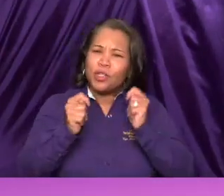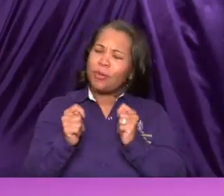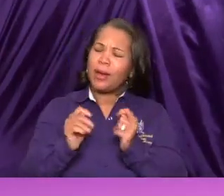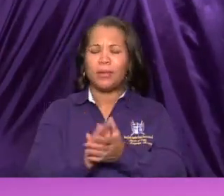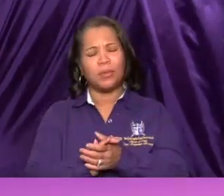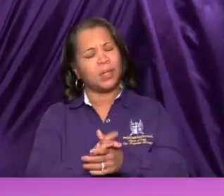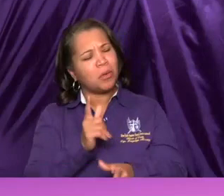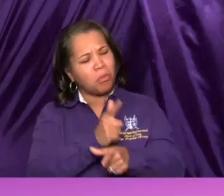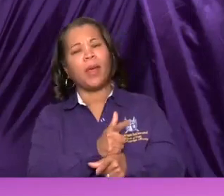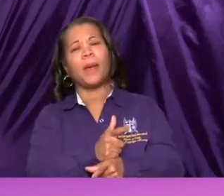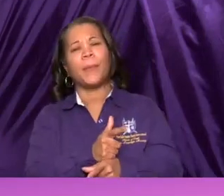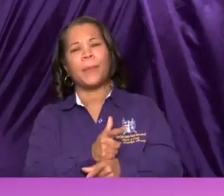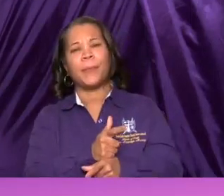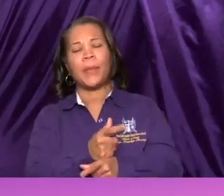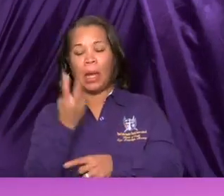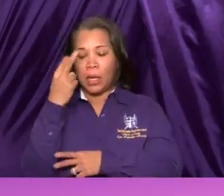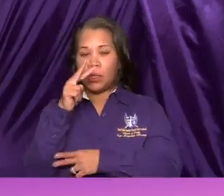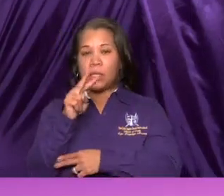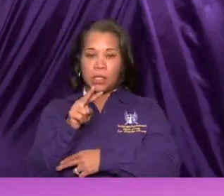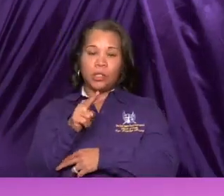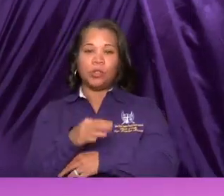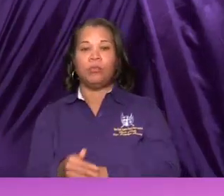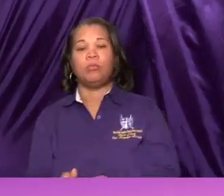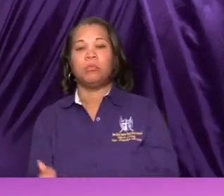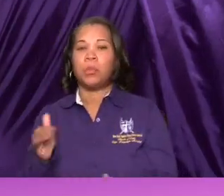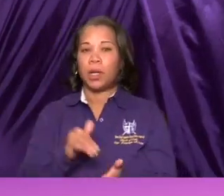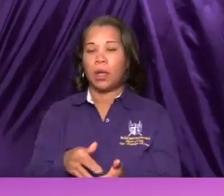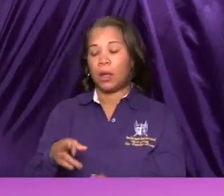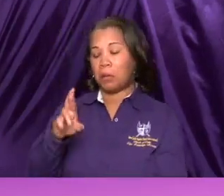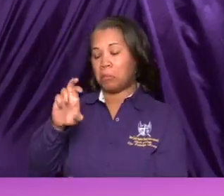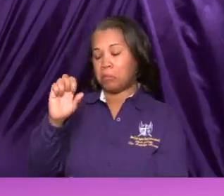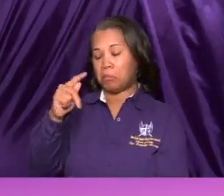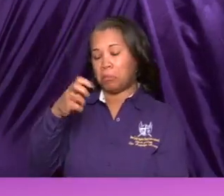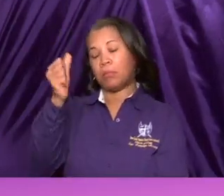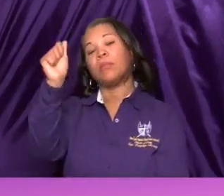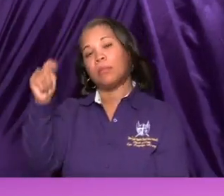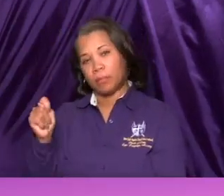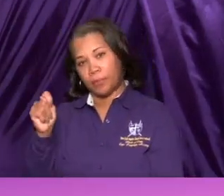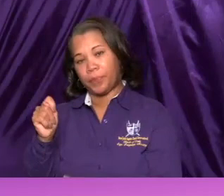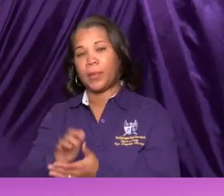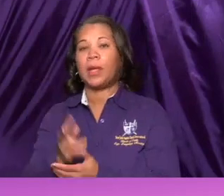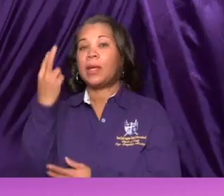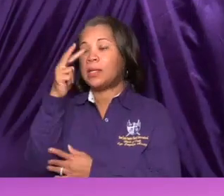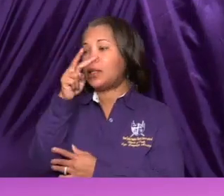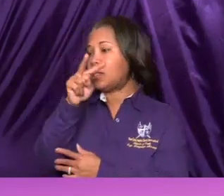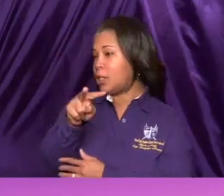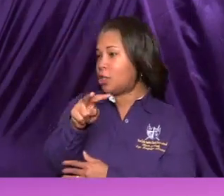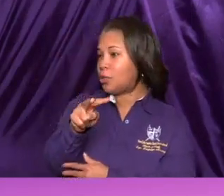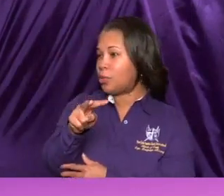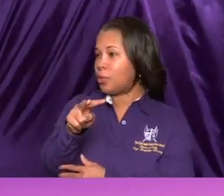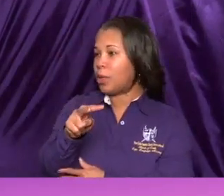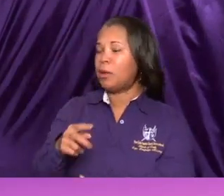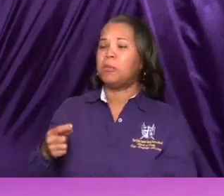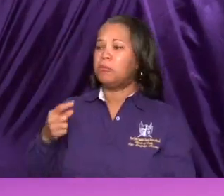together. He sees you on repeat. He sees you on recycle. He sees you tearing